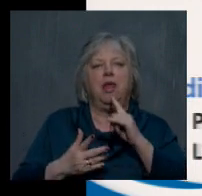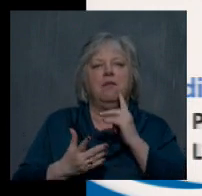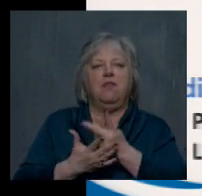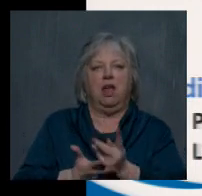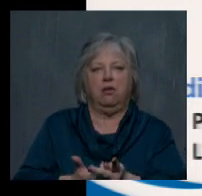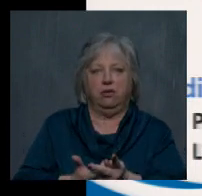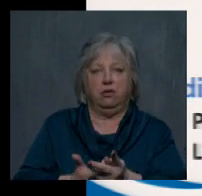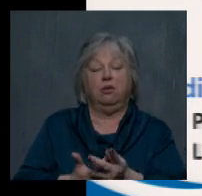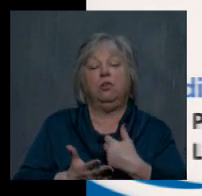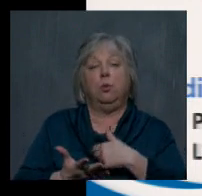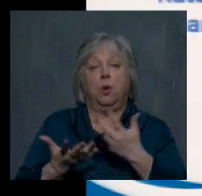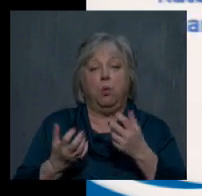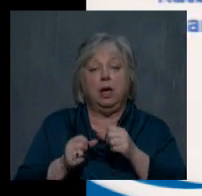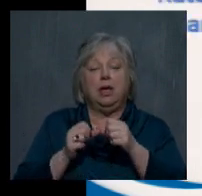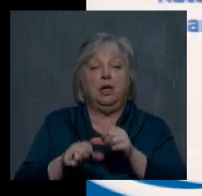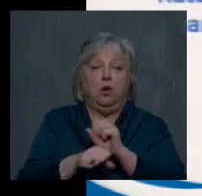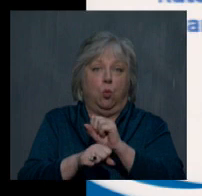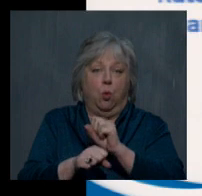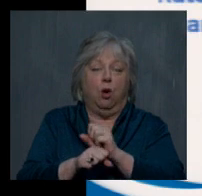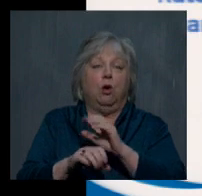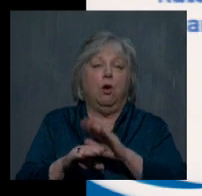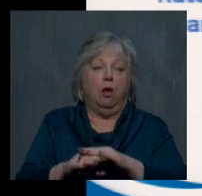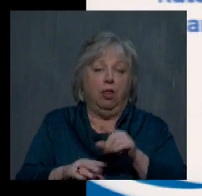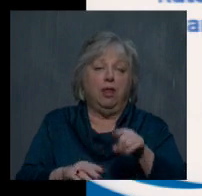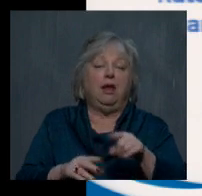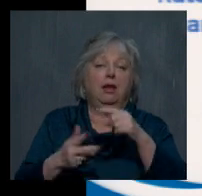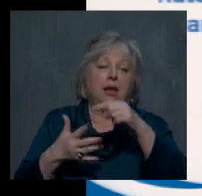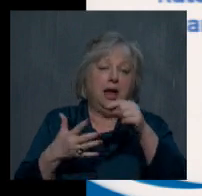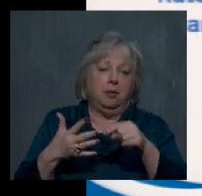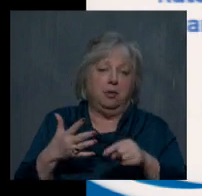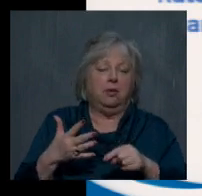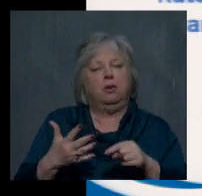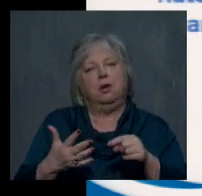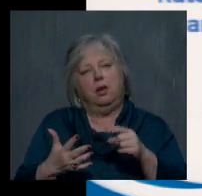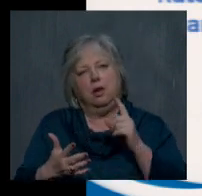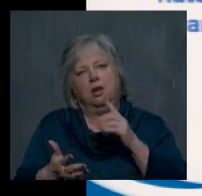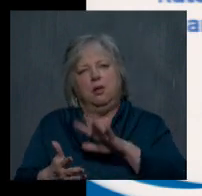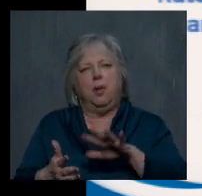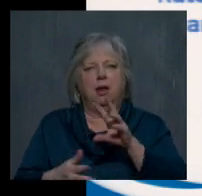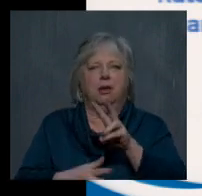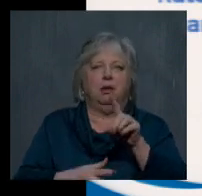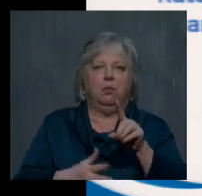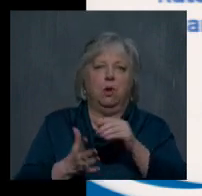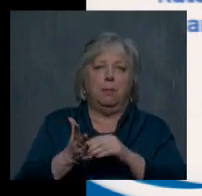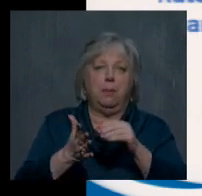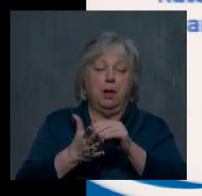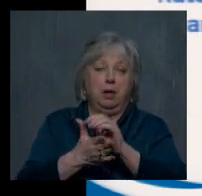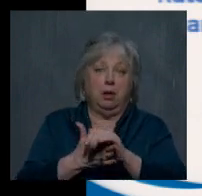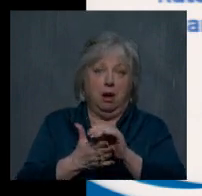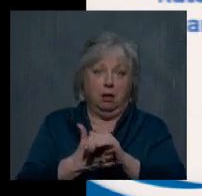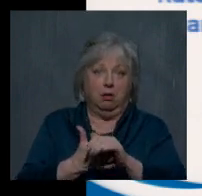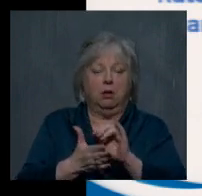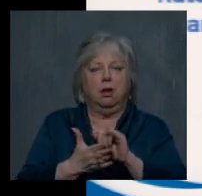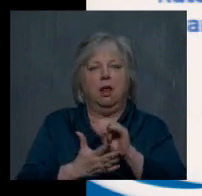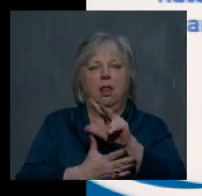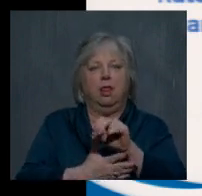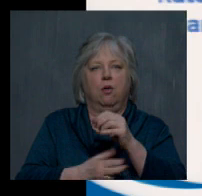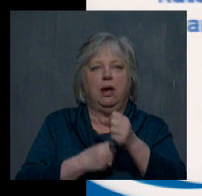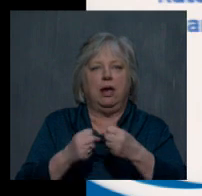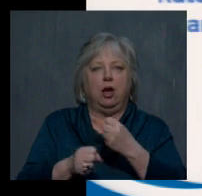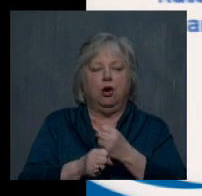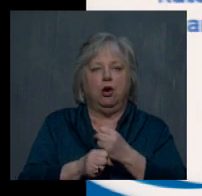to work on. And if you, the next slide, so it's about $61 million. It is a 30-year term